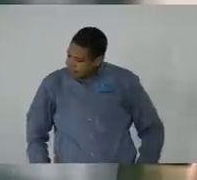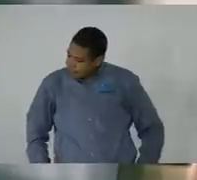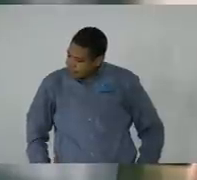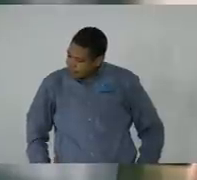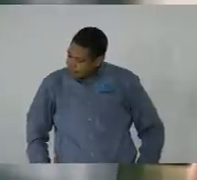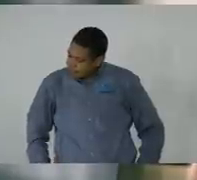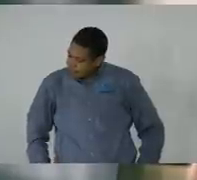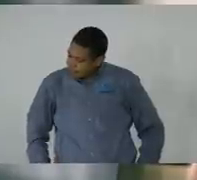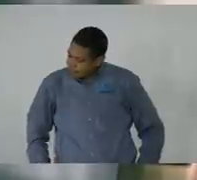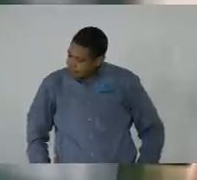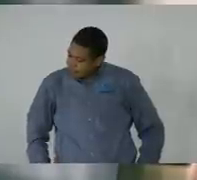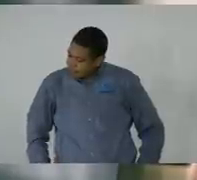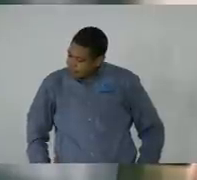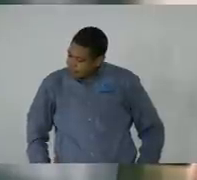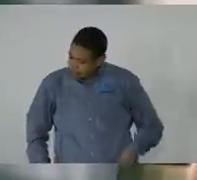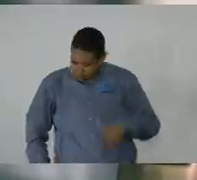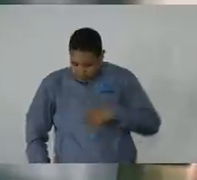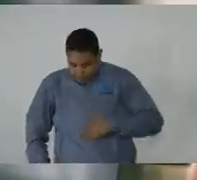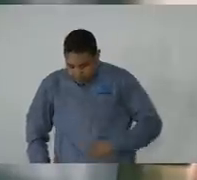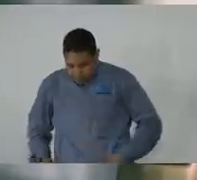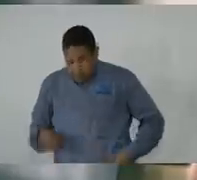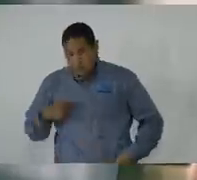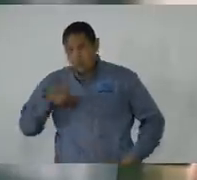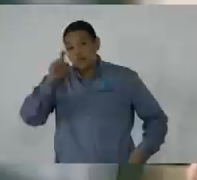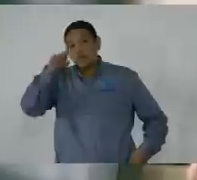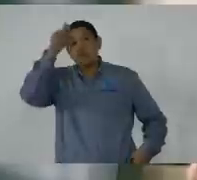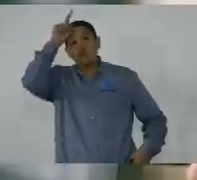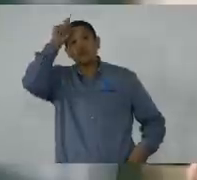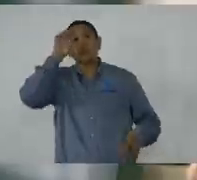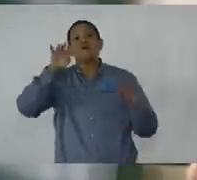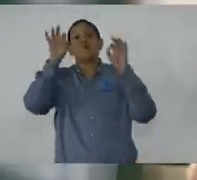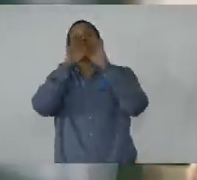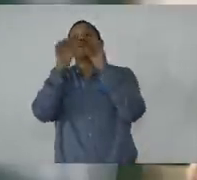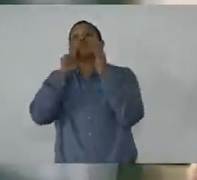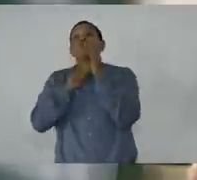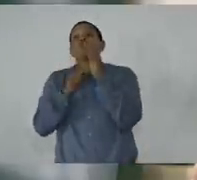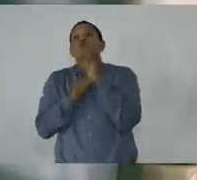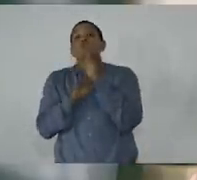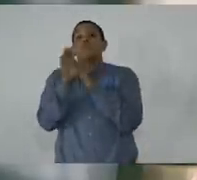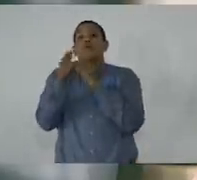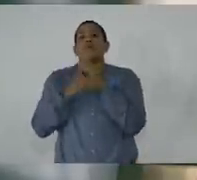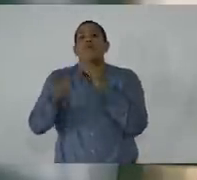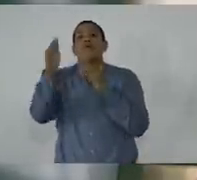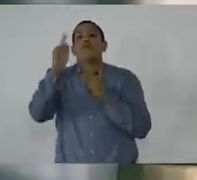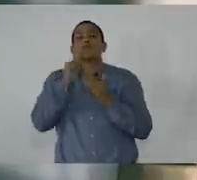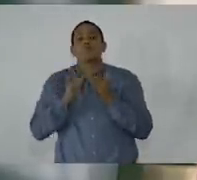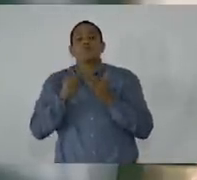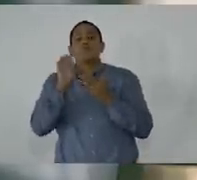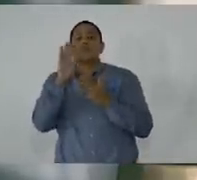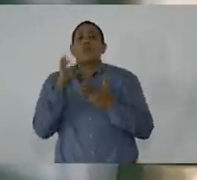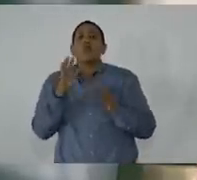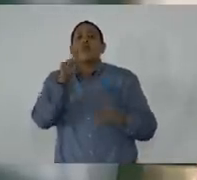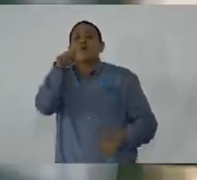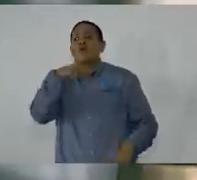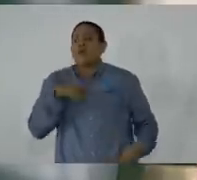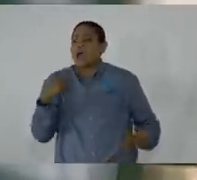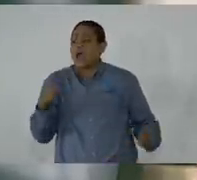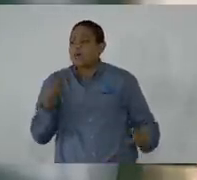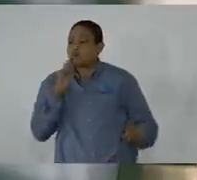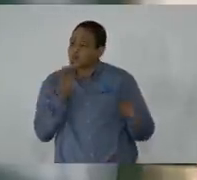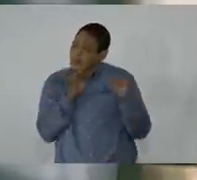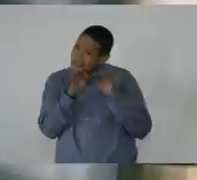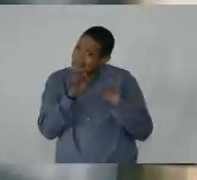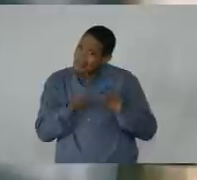let us understand the importance of research and development as we go forward. Research is going to allow for us to